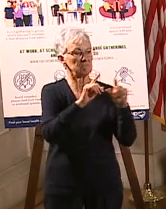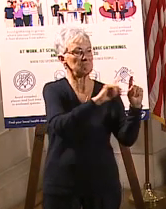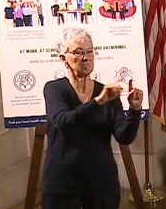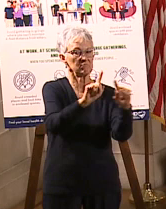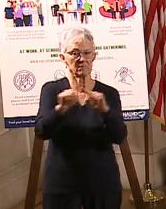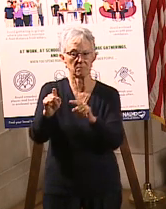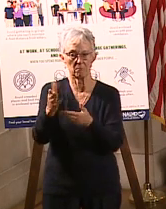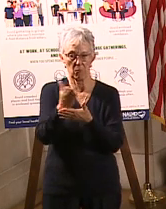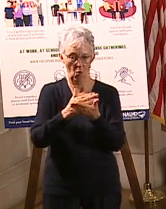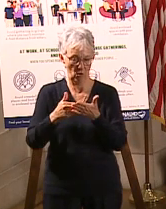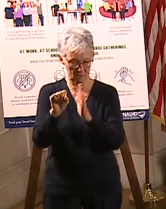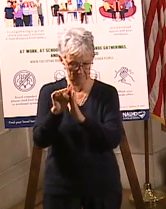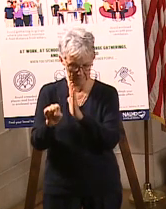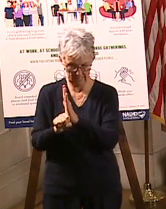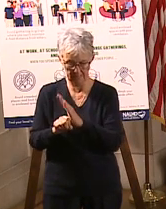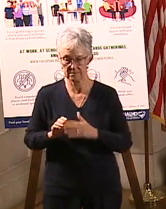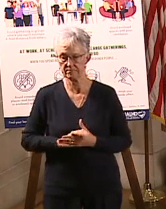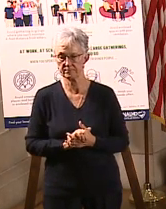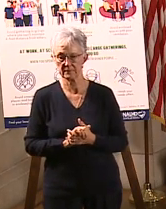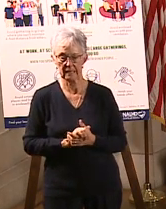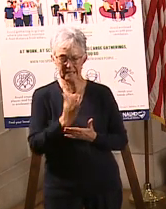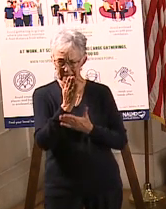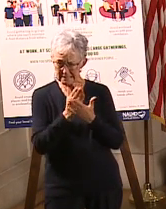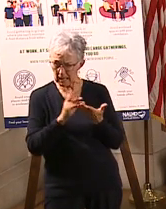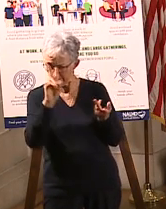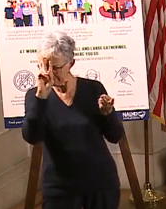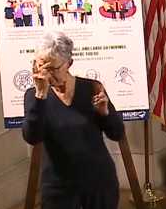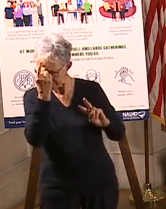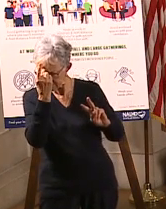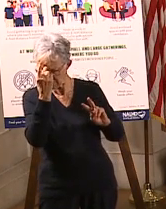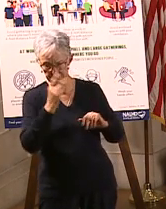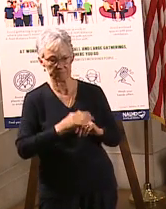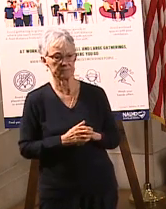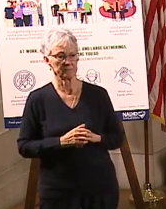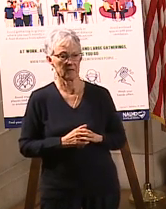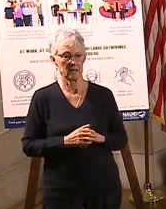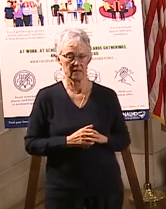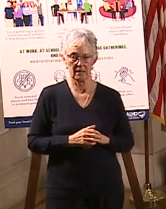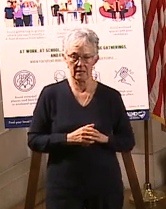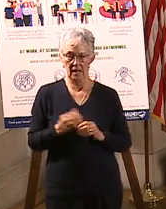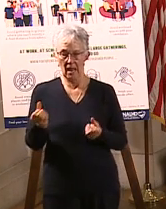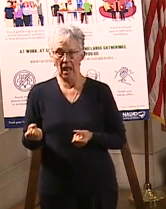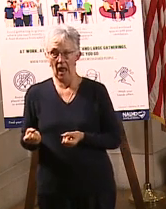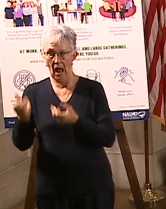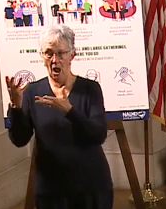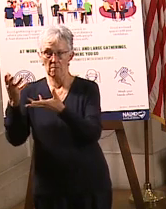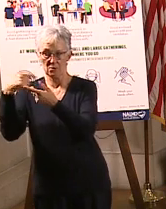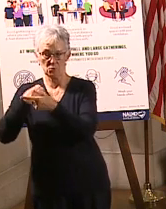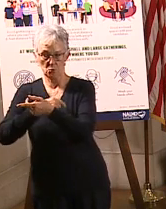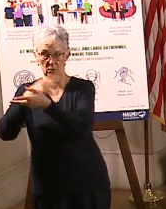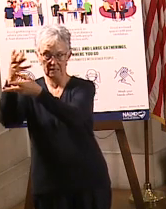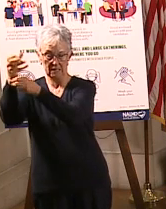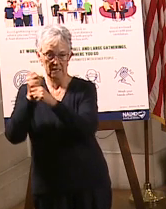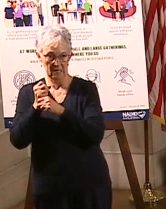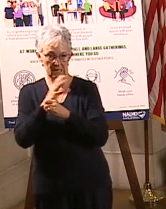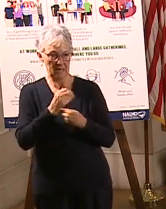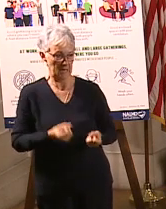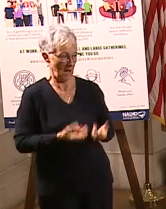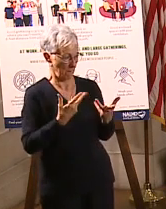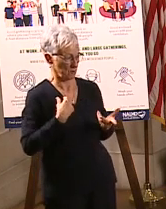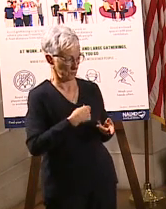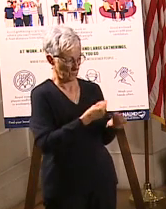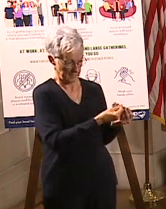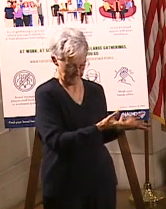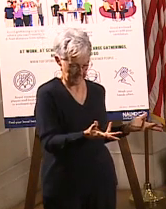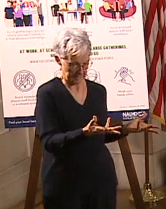up some misinformation out there right now. The allocation and distribution process for the state of Nebraska goes like this. We